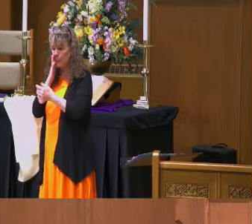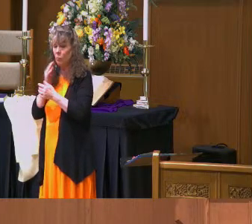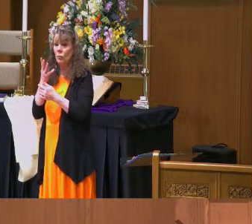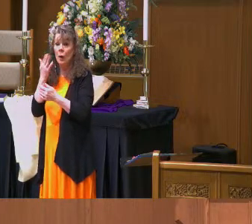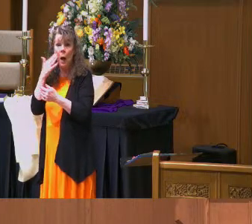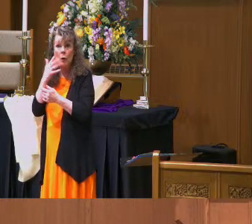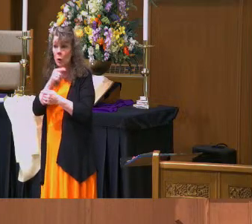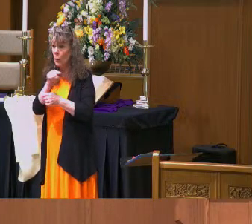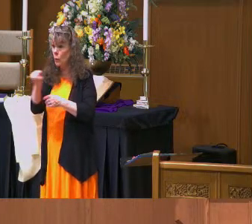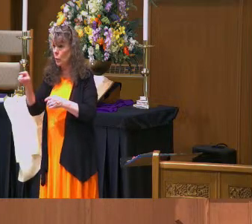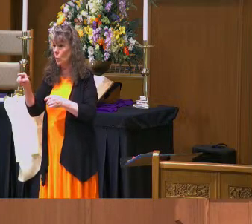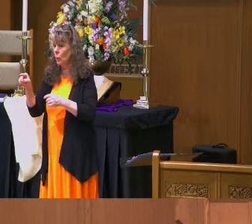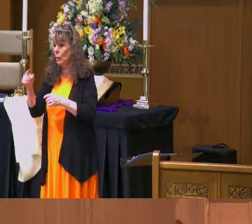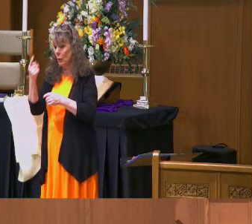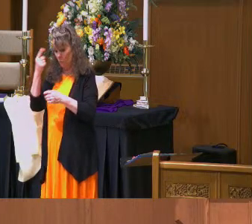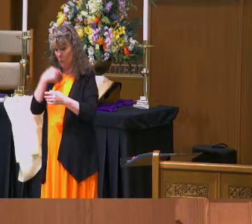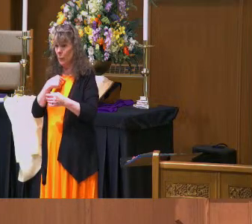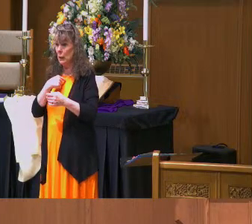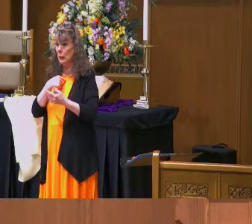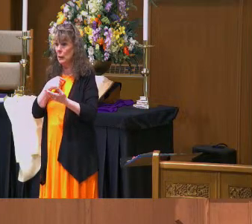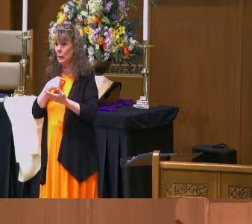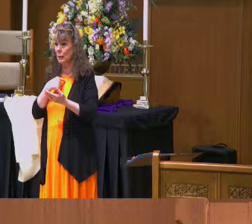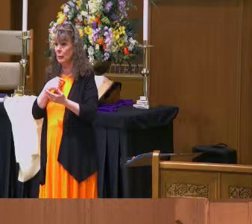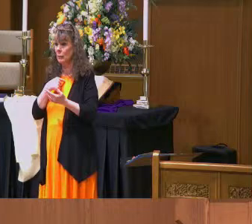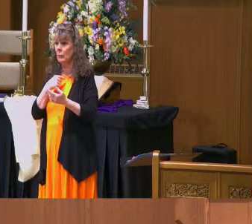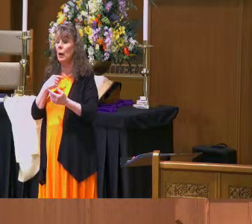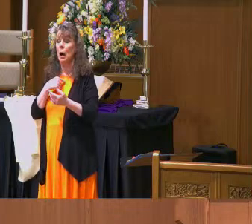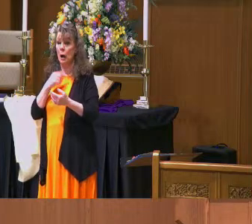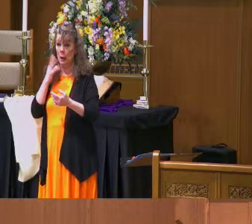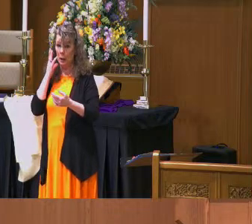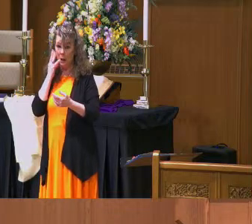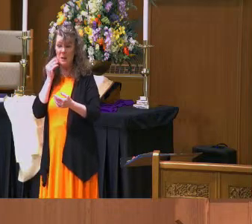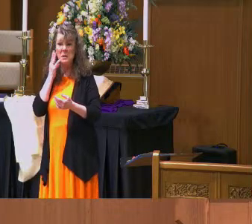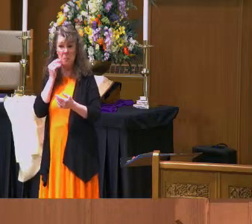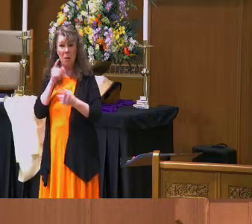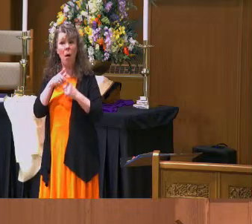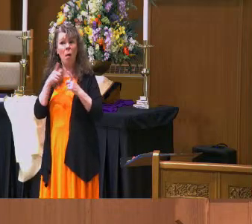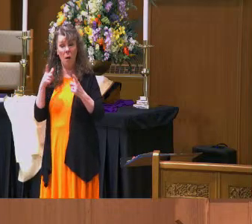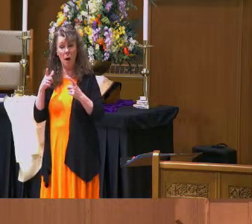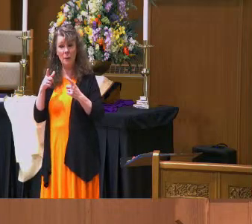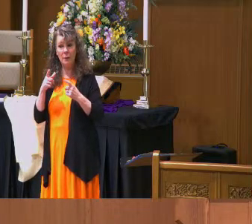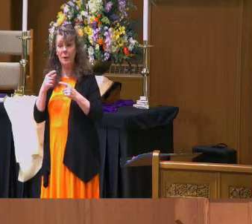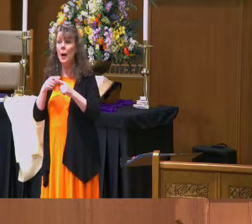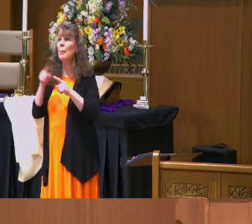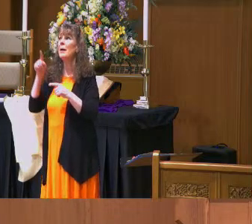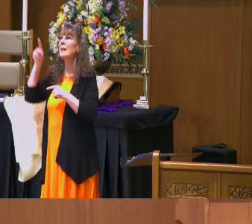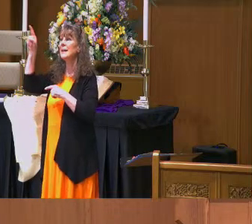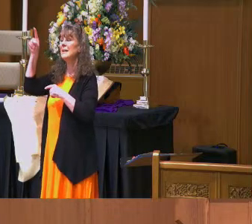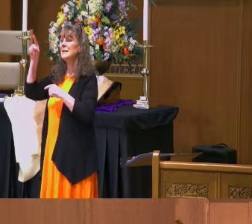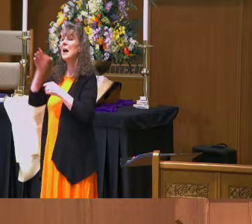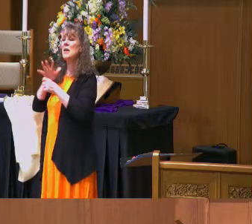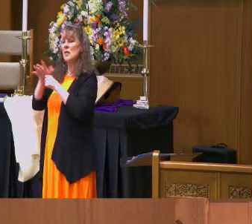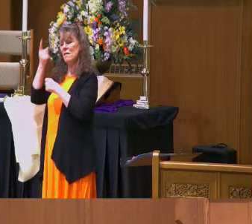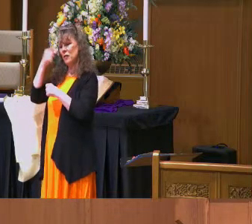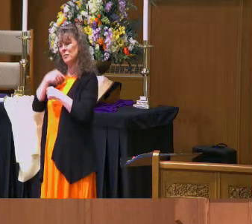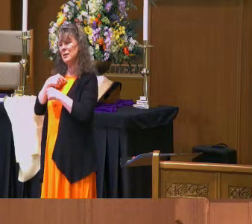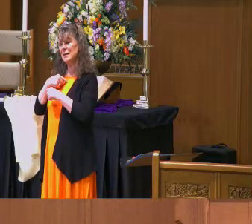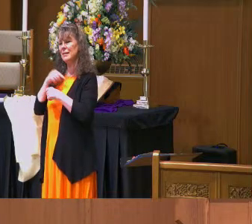you, but for me, I've been through enough to know he'll be enough for me until I'm home